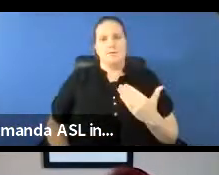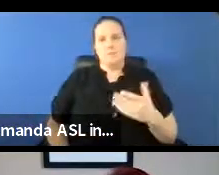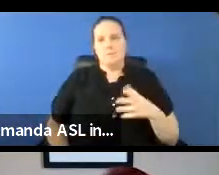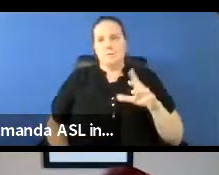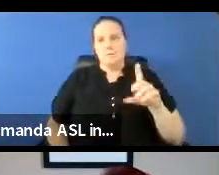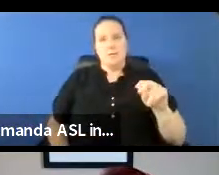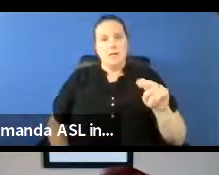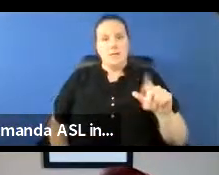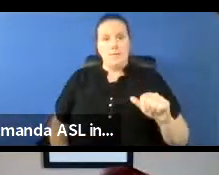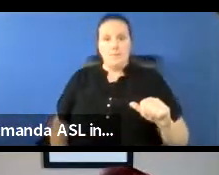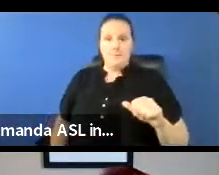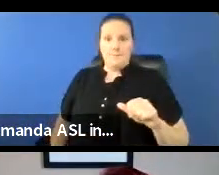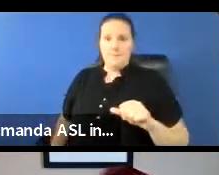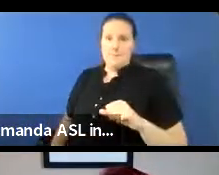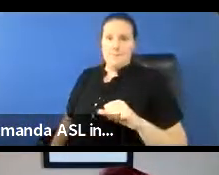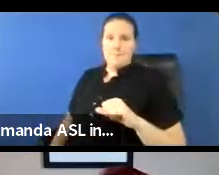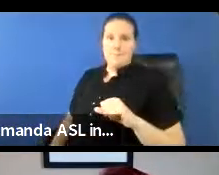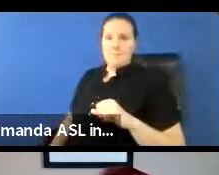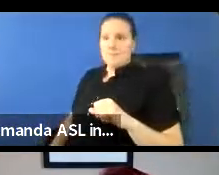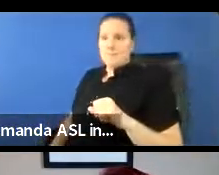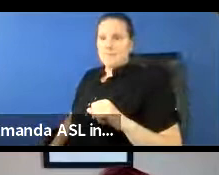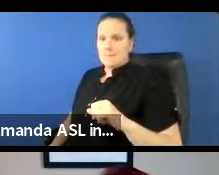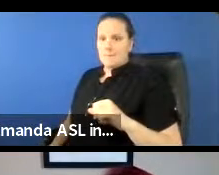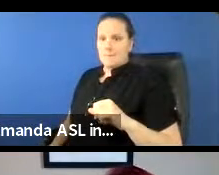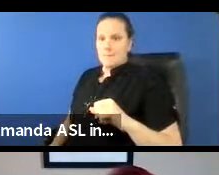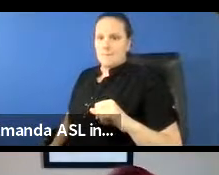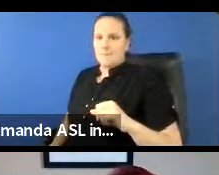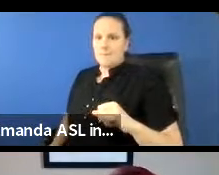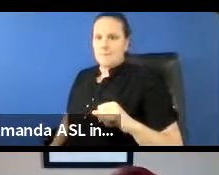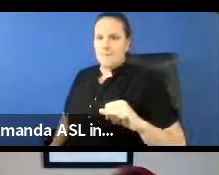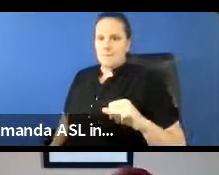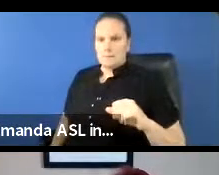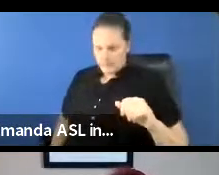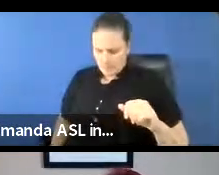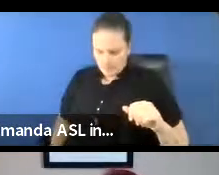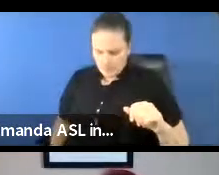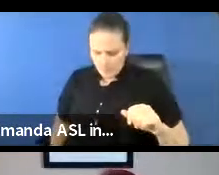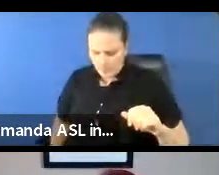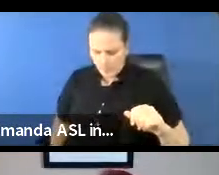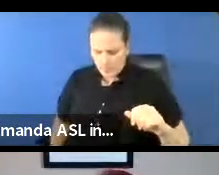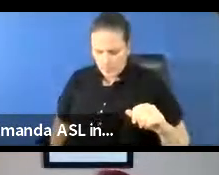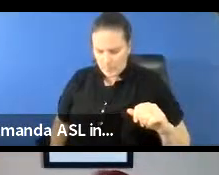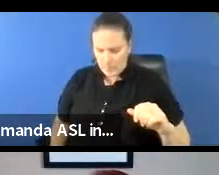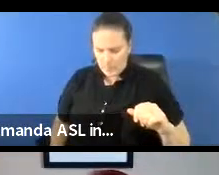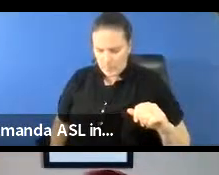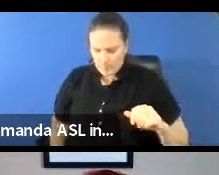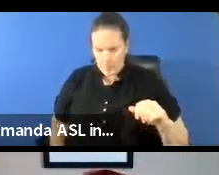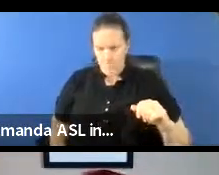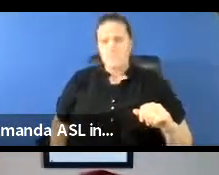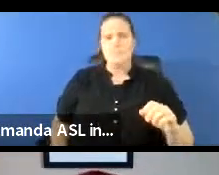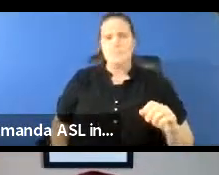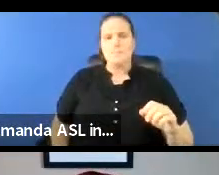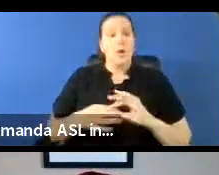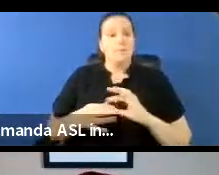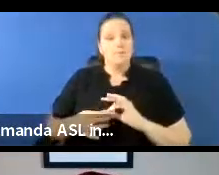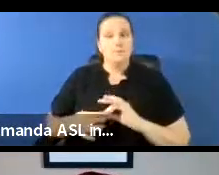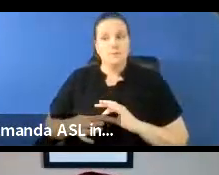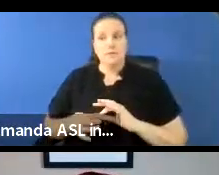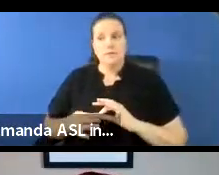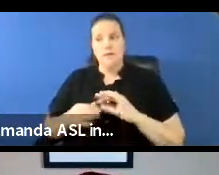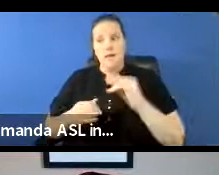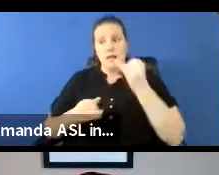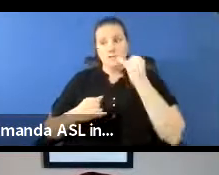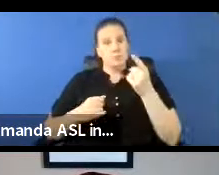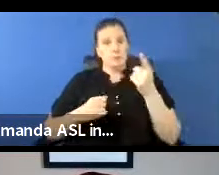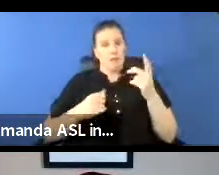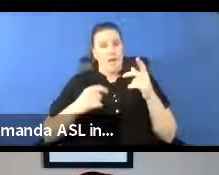Dina? And mostly just some comments in terms of, if you're anybody who has to